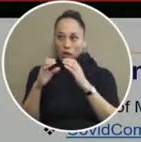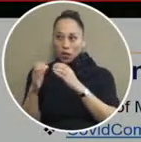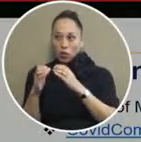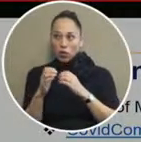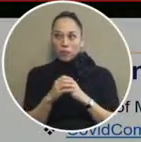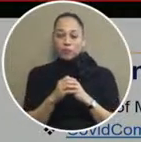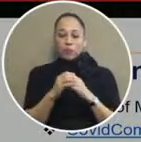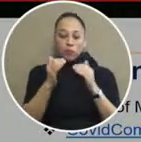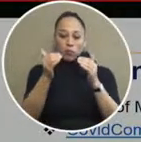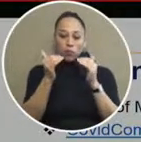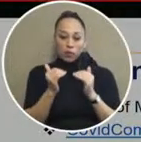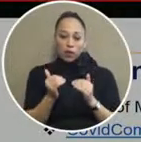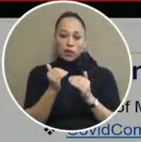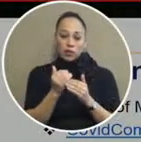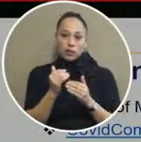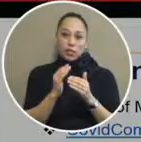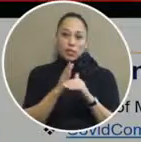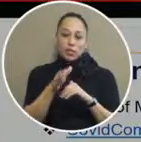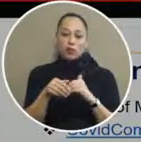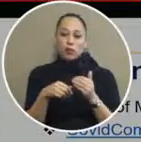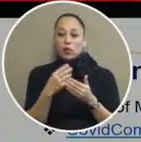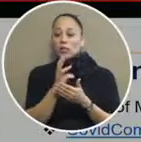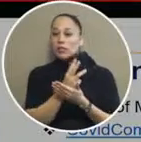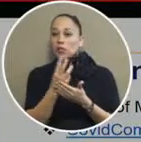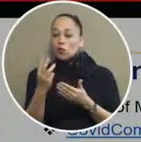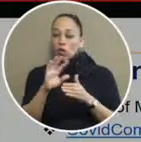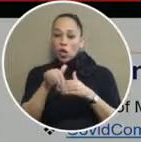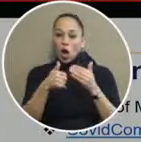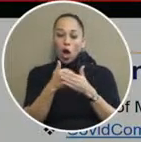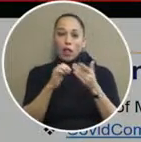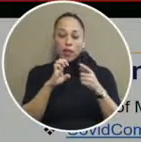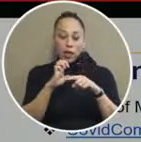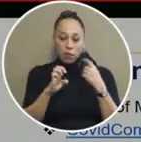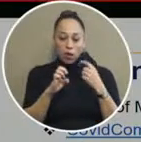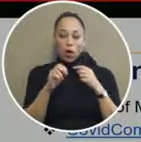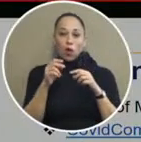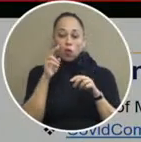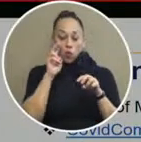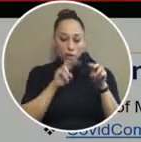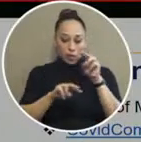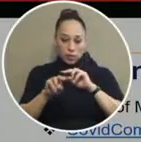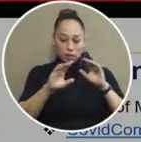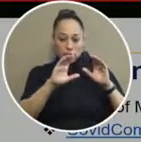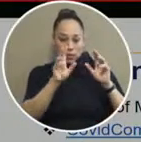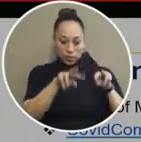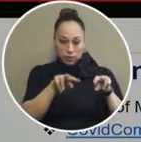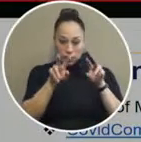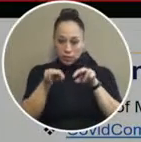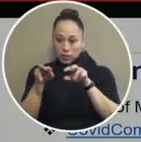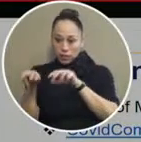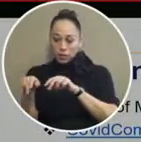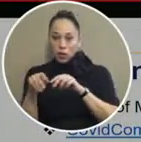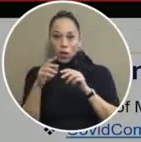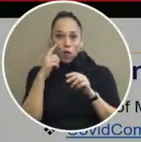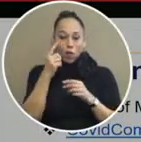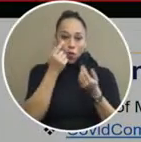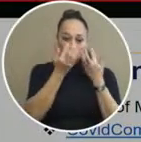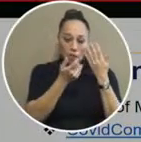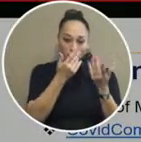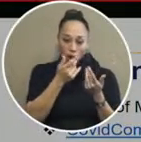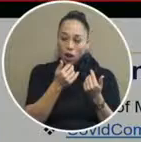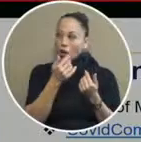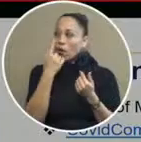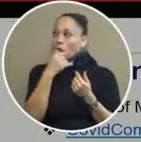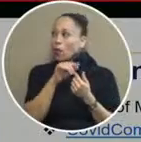Over the next 6 weeks, all the emails that were received were screened and sorted into 4 areas, either for fire